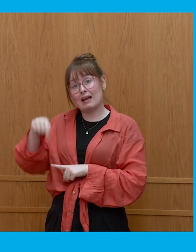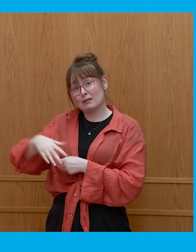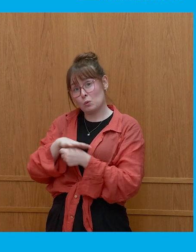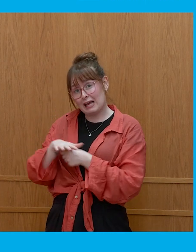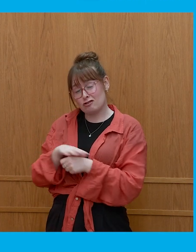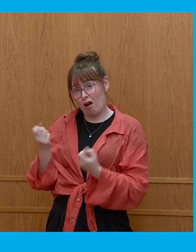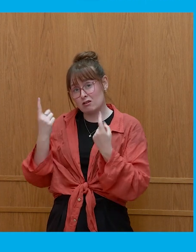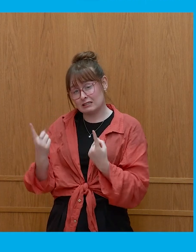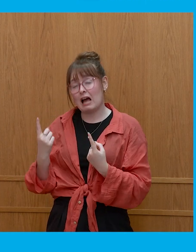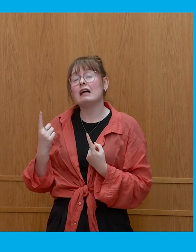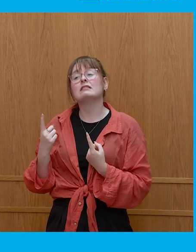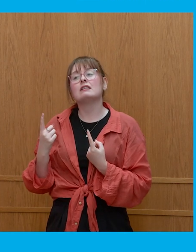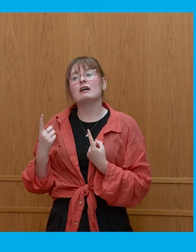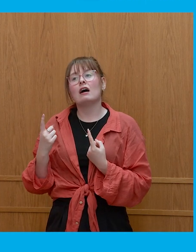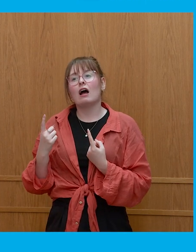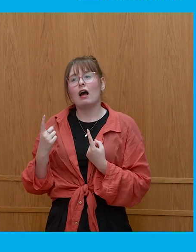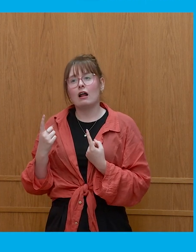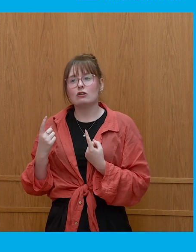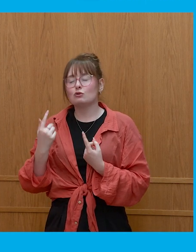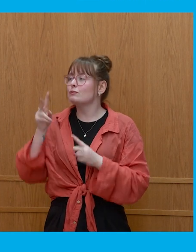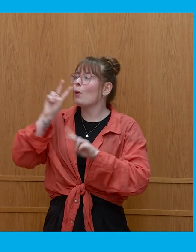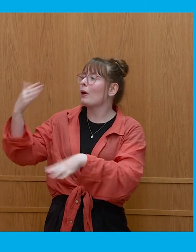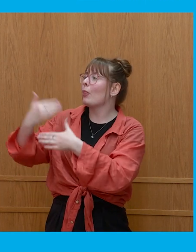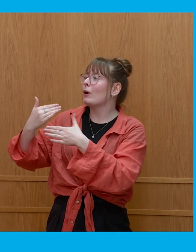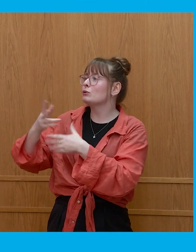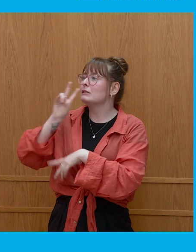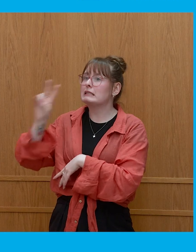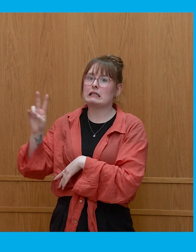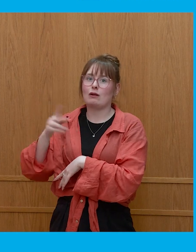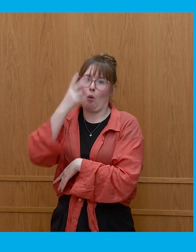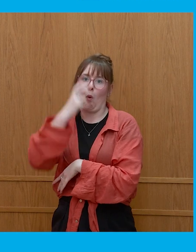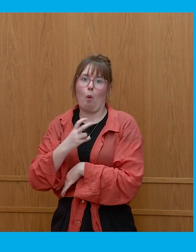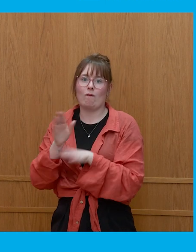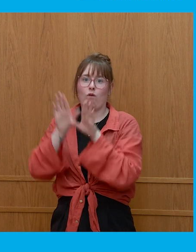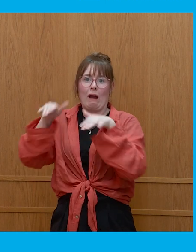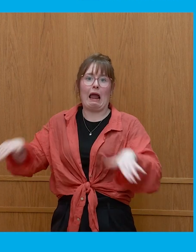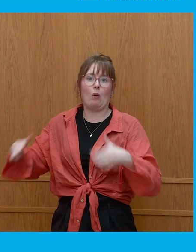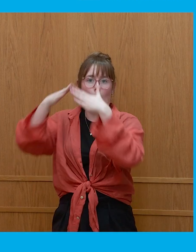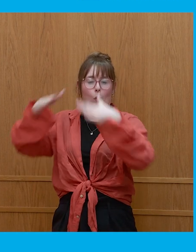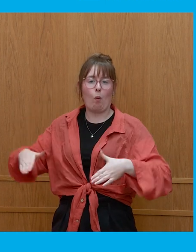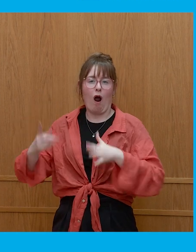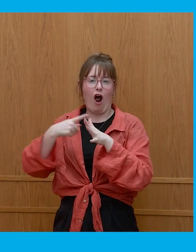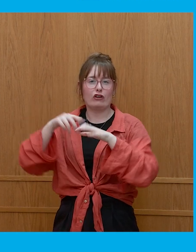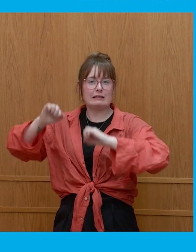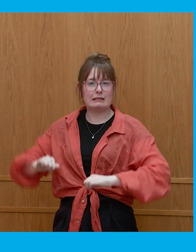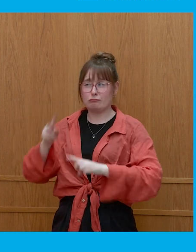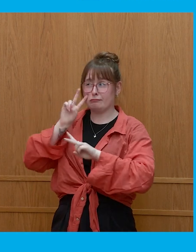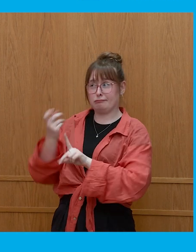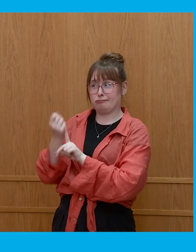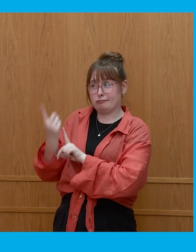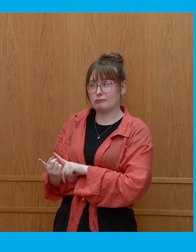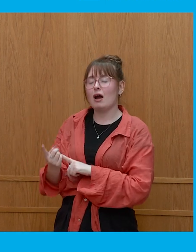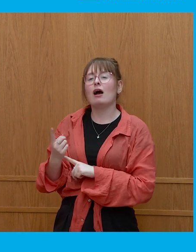it's in the context of being able to look out the window and look at an extinct volcano, it's utterly wonderful in terms of how the building is wedded to the